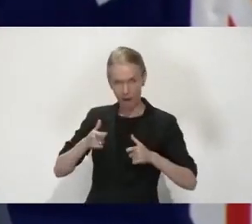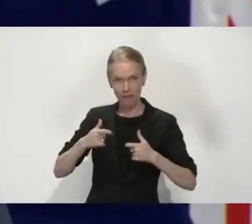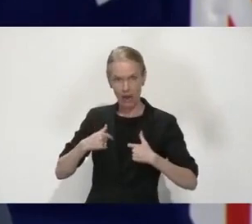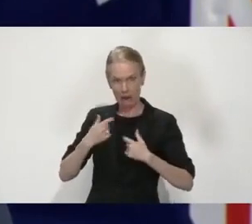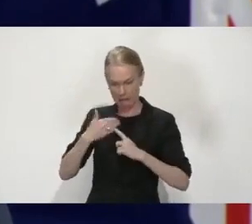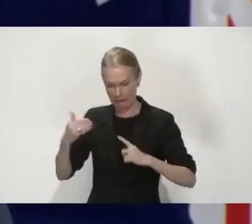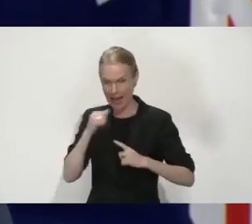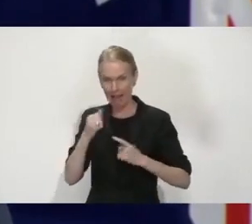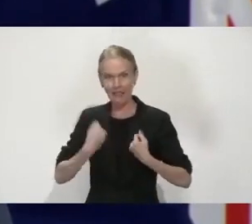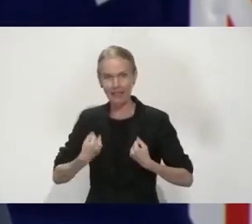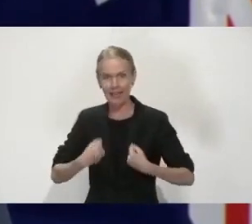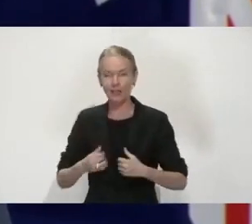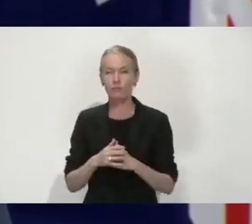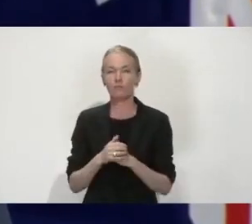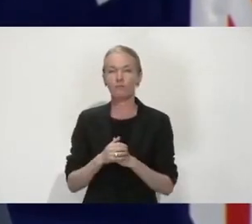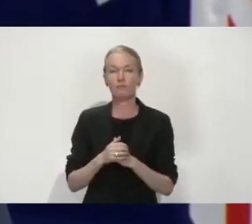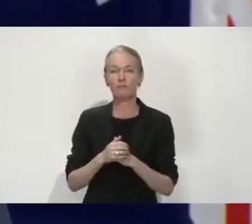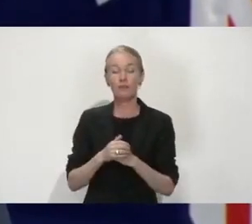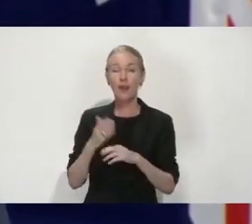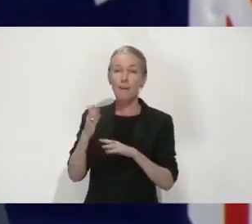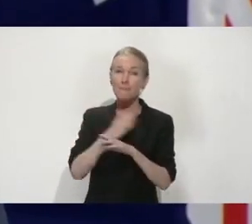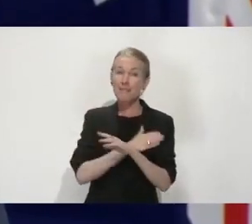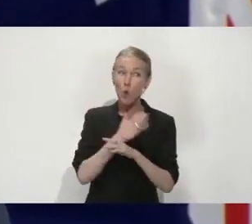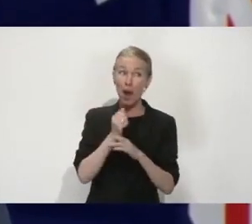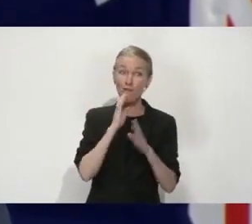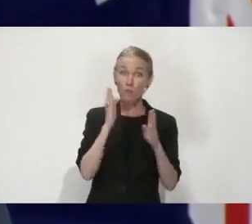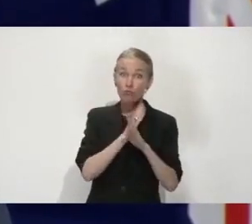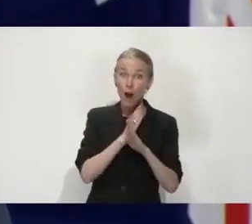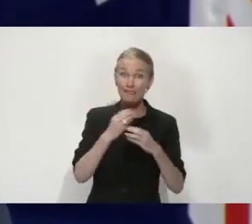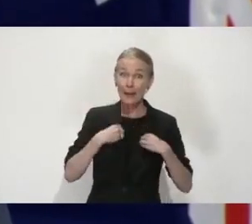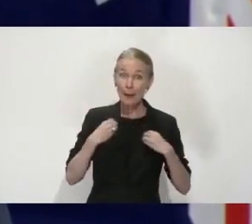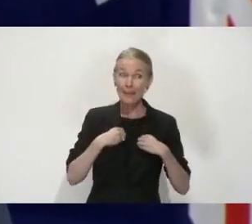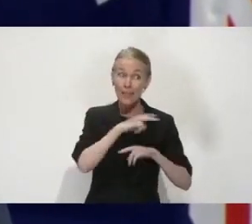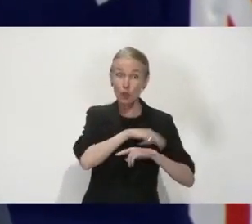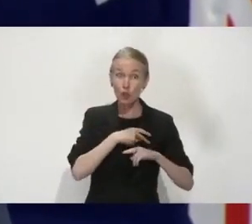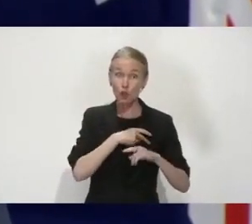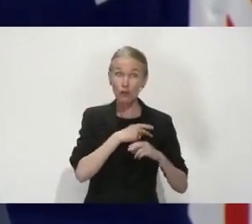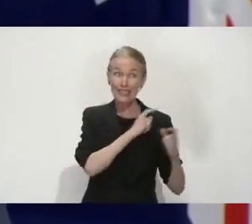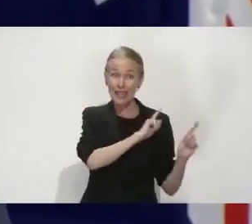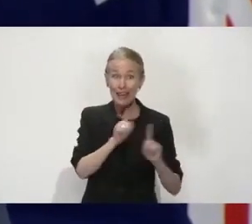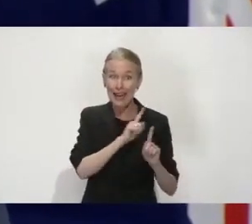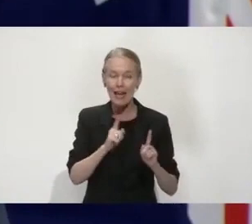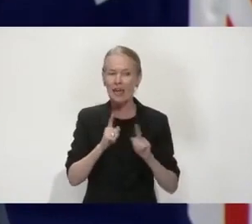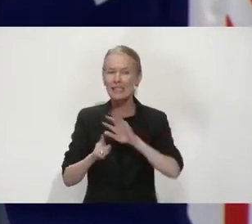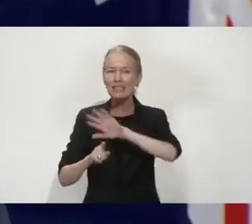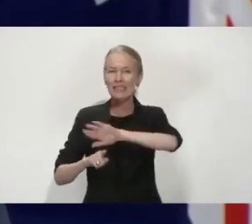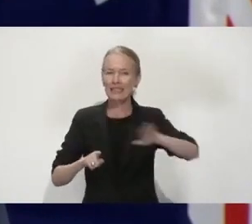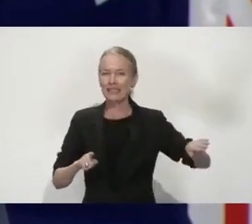security guards to guards employed directly by MB and are rolling out additional security technology.